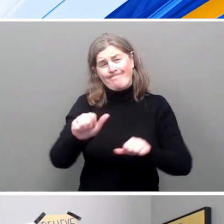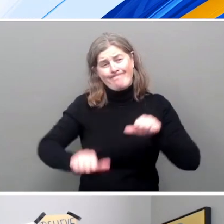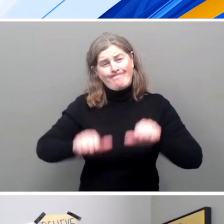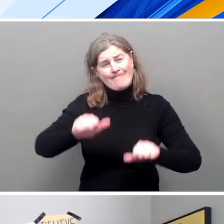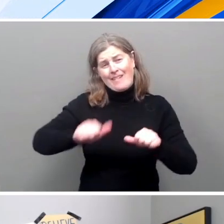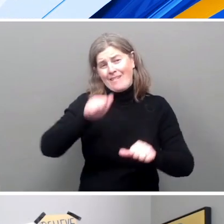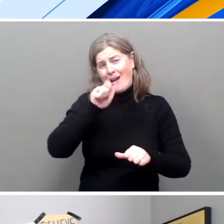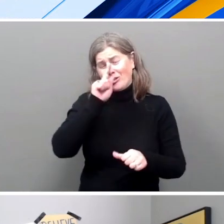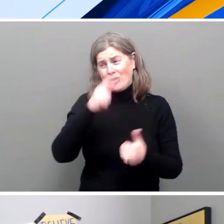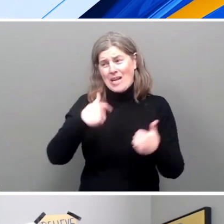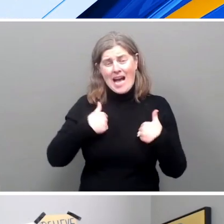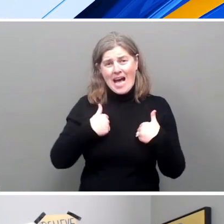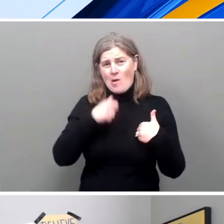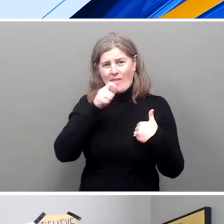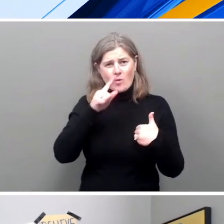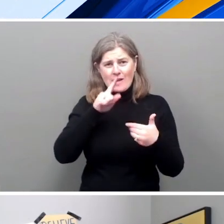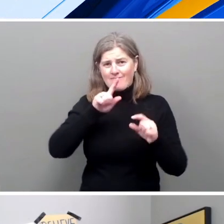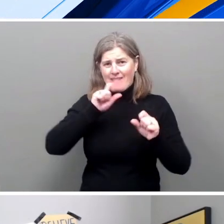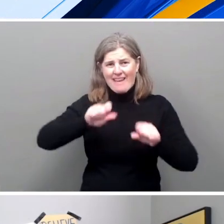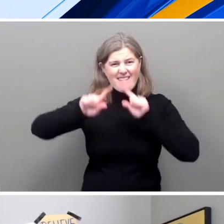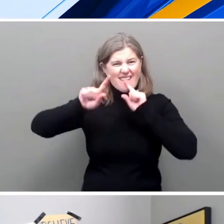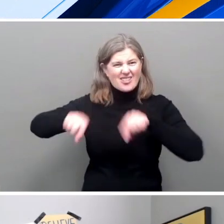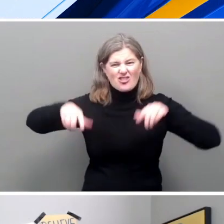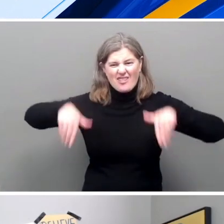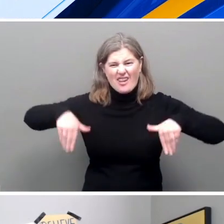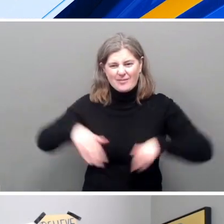not one that I think we can really answer yet.